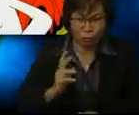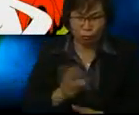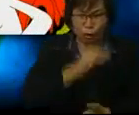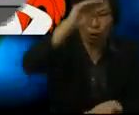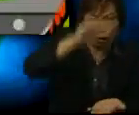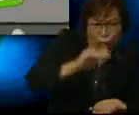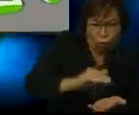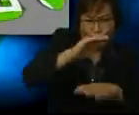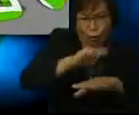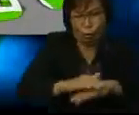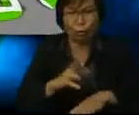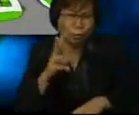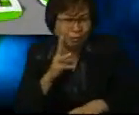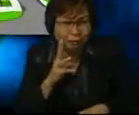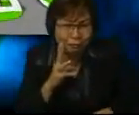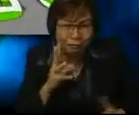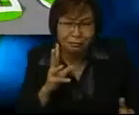water?